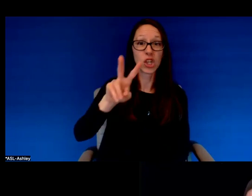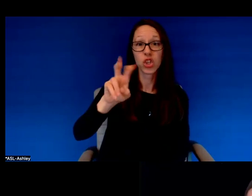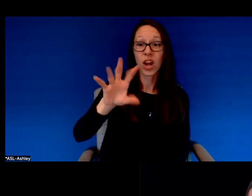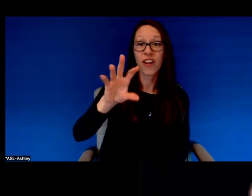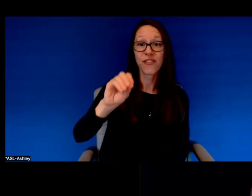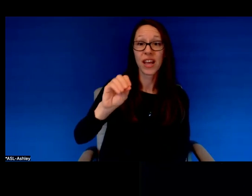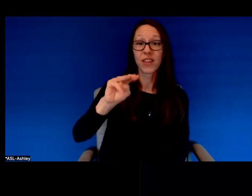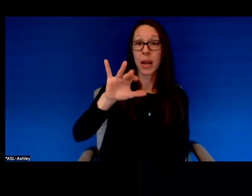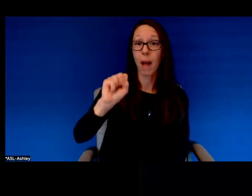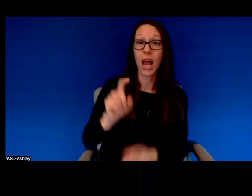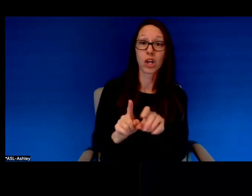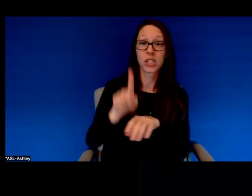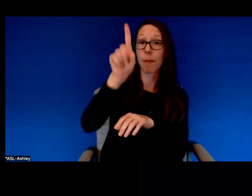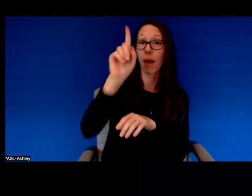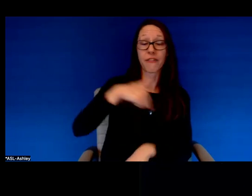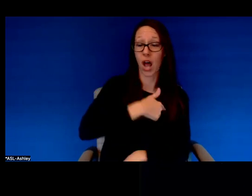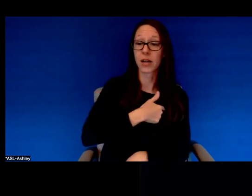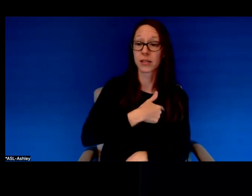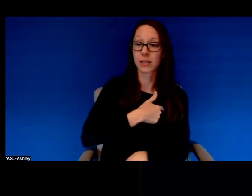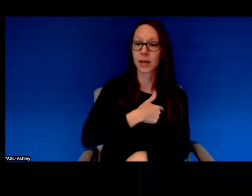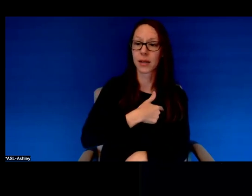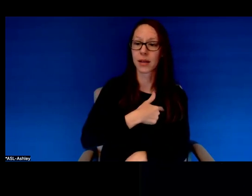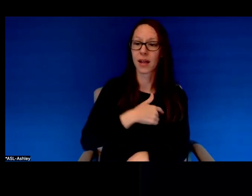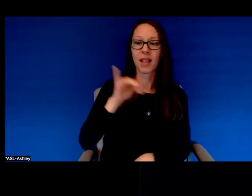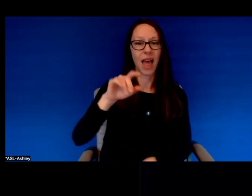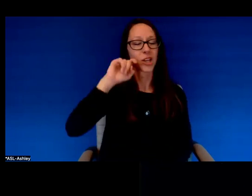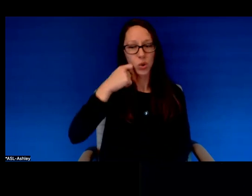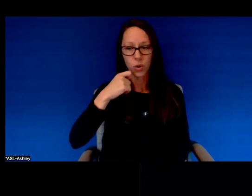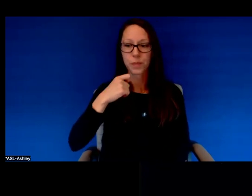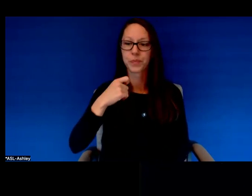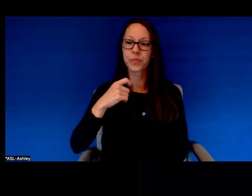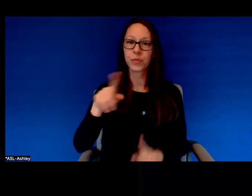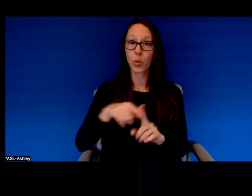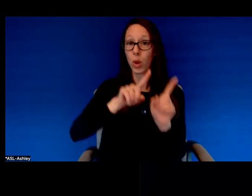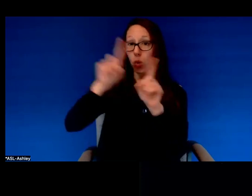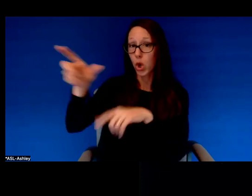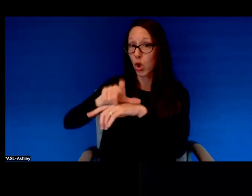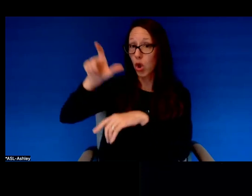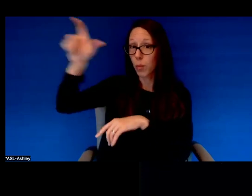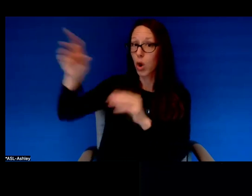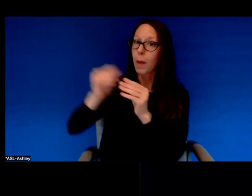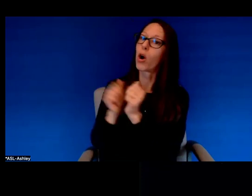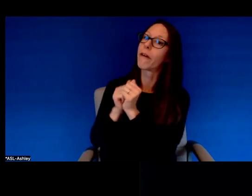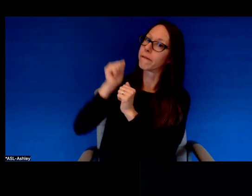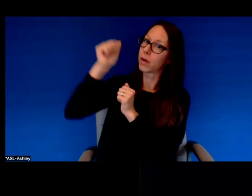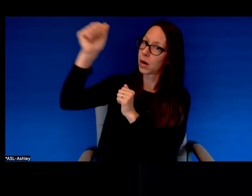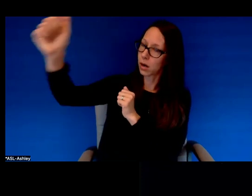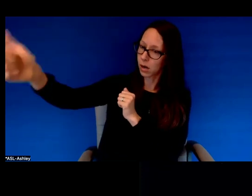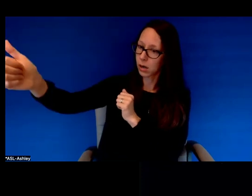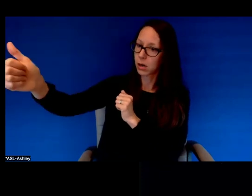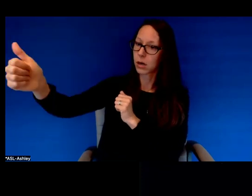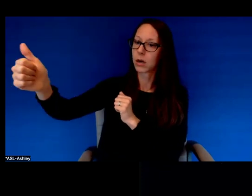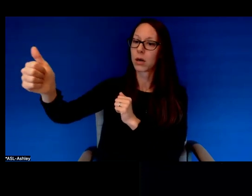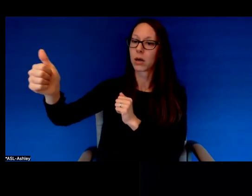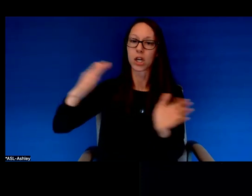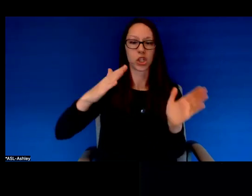250 miles above us right now. Right. That's such a cool fact to me. When we go to the moon, we're going quite a bit farther, so things